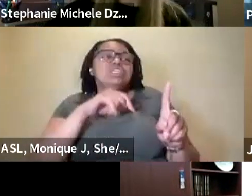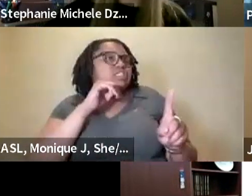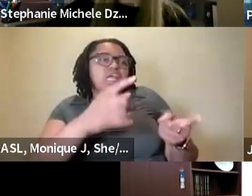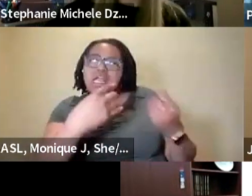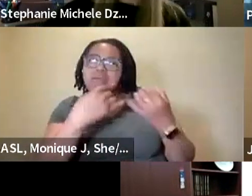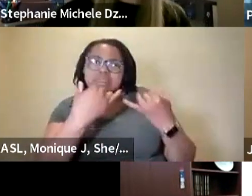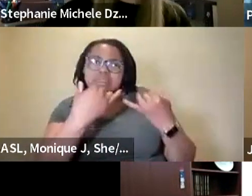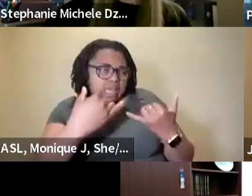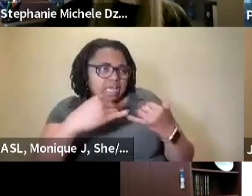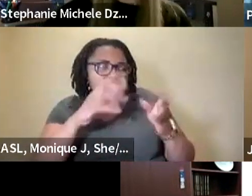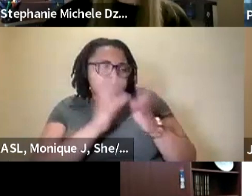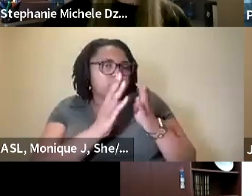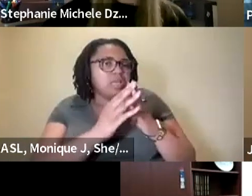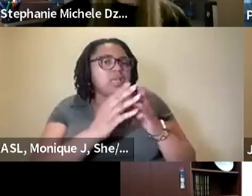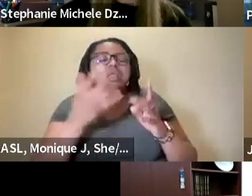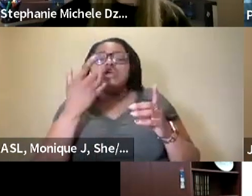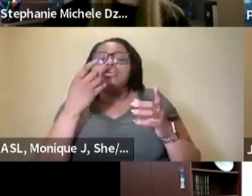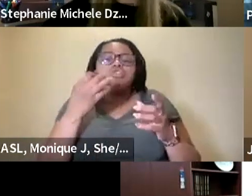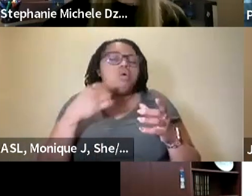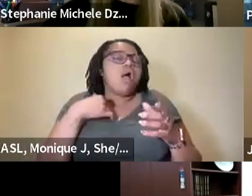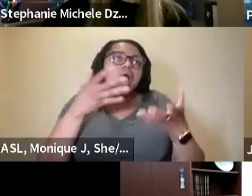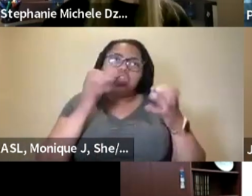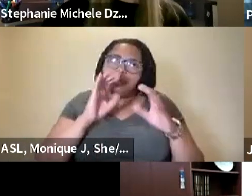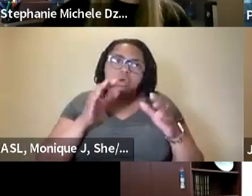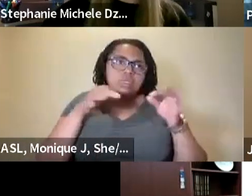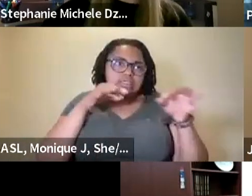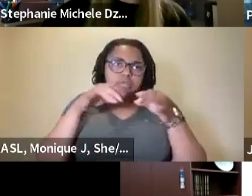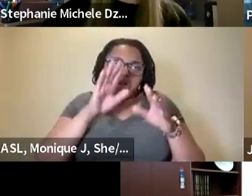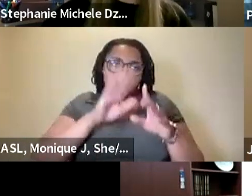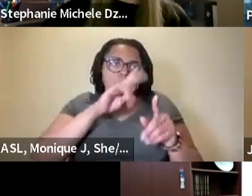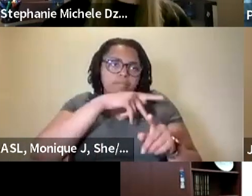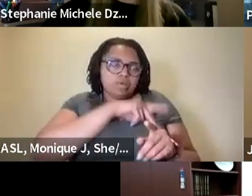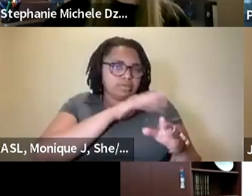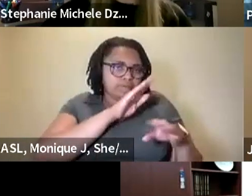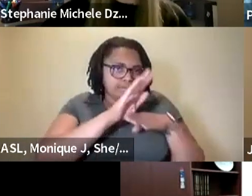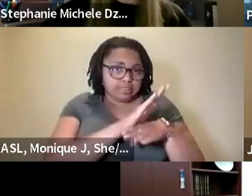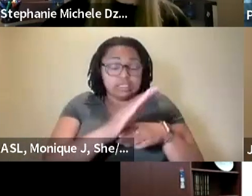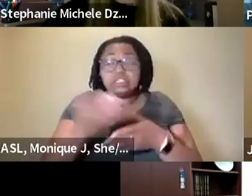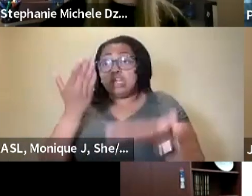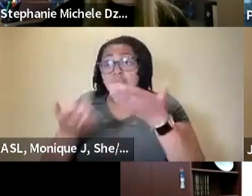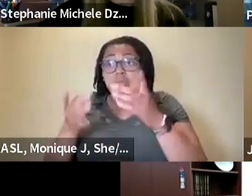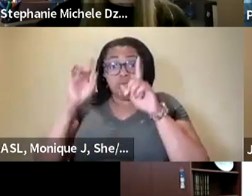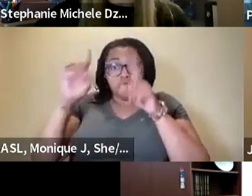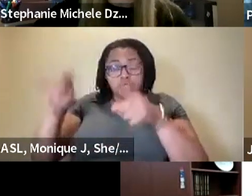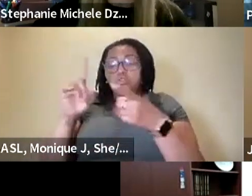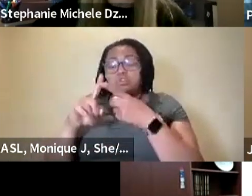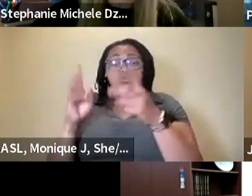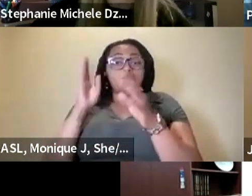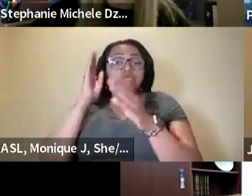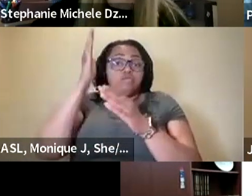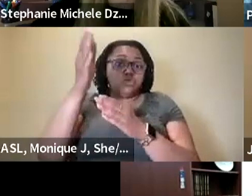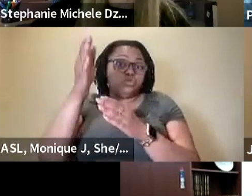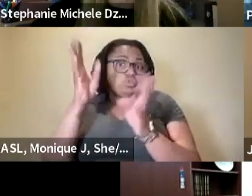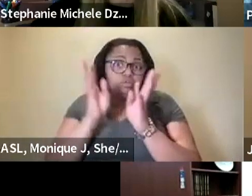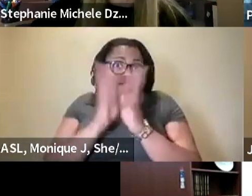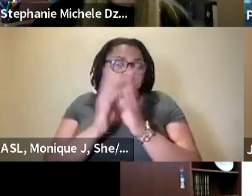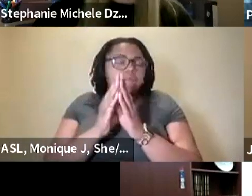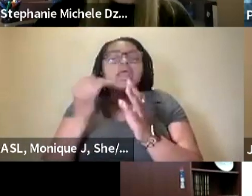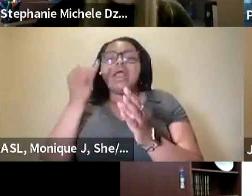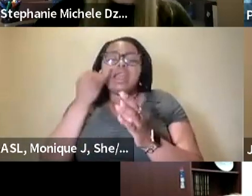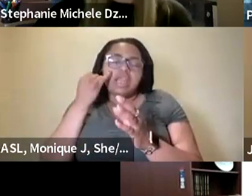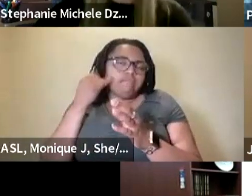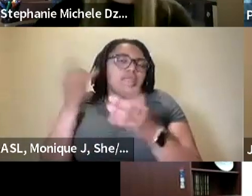want to tell her personal business. She may end up attending at a future meeting, and if so, she is more than welcome